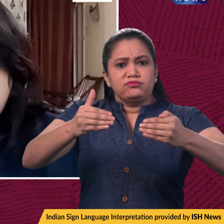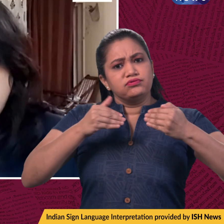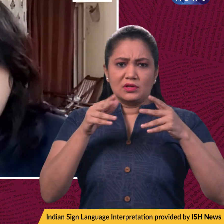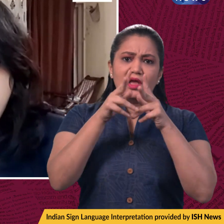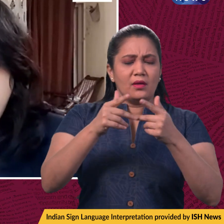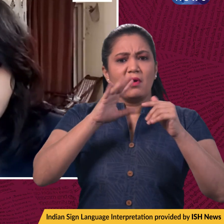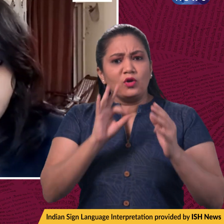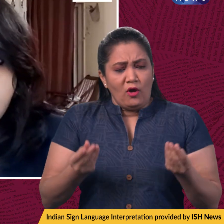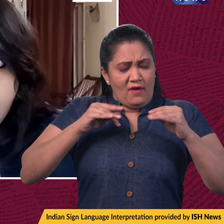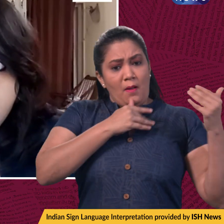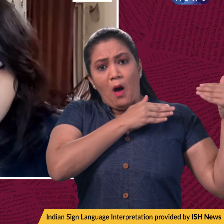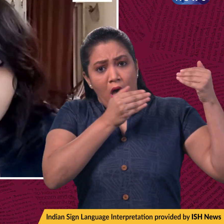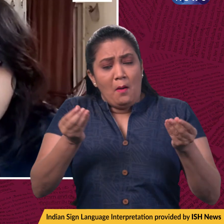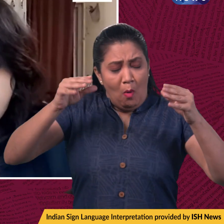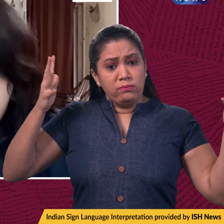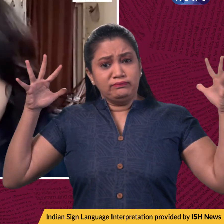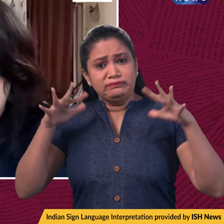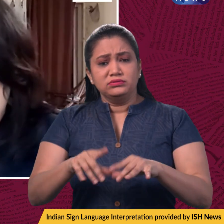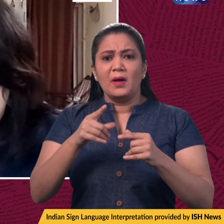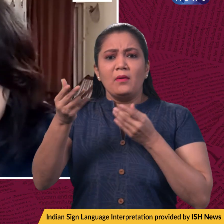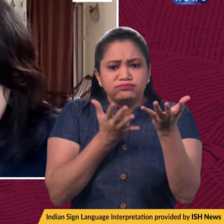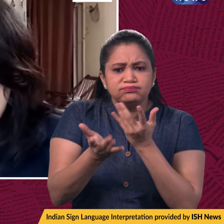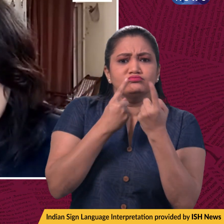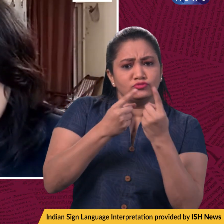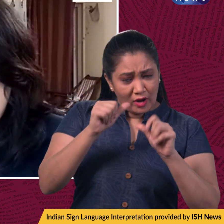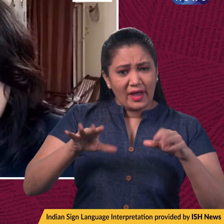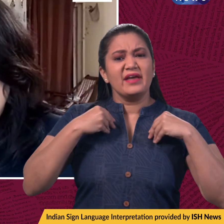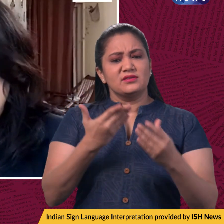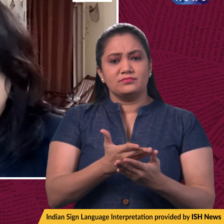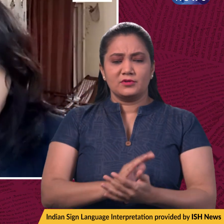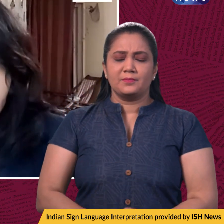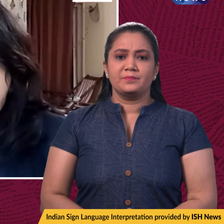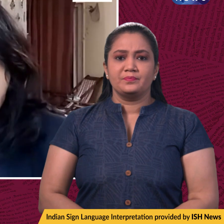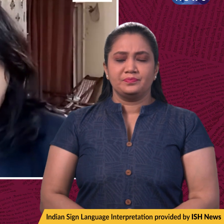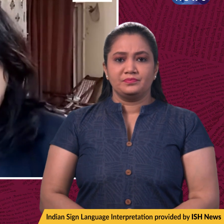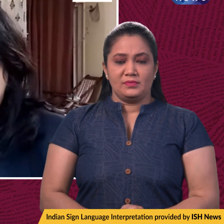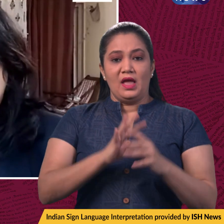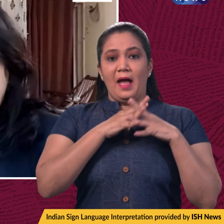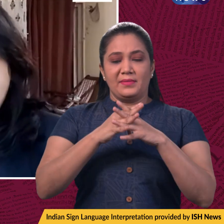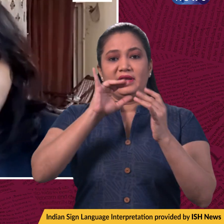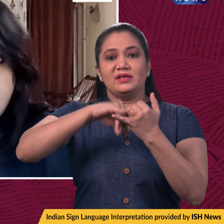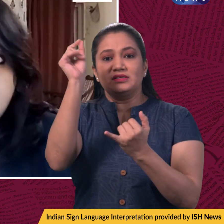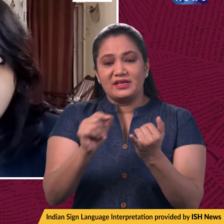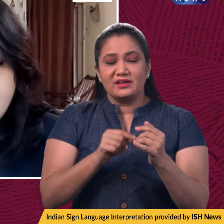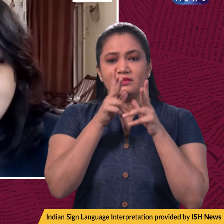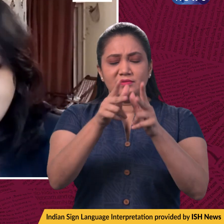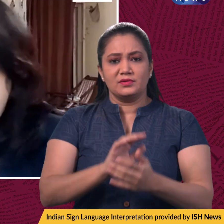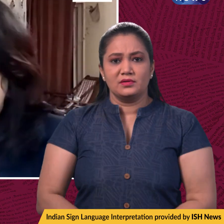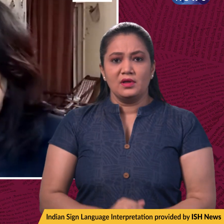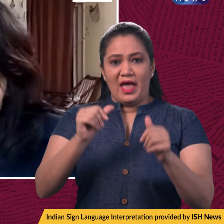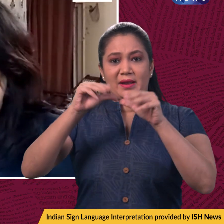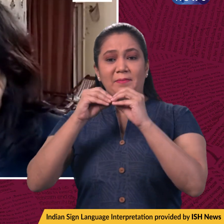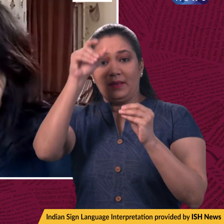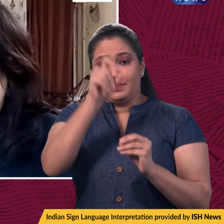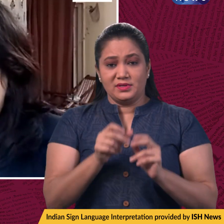withdrawing forces and was open to diplomacy. Also, the United States Secretary of State